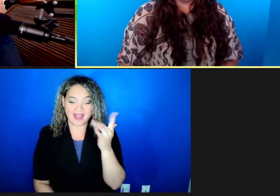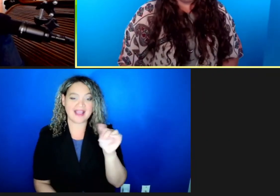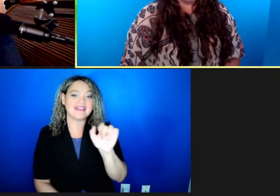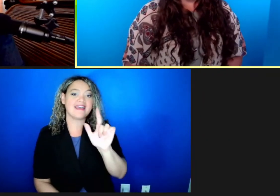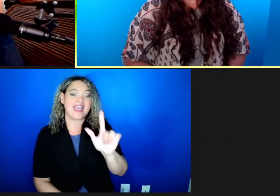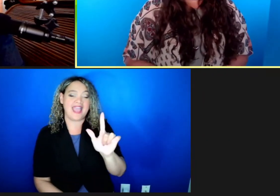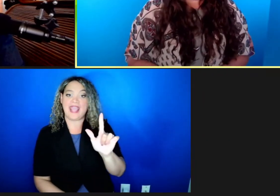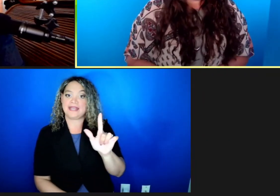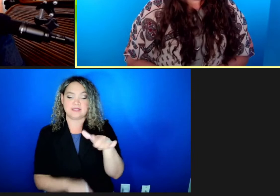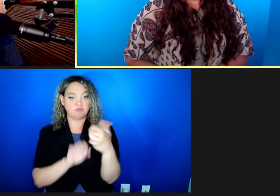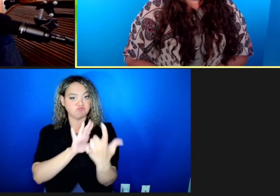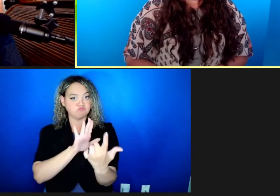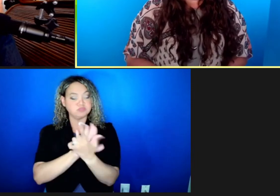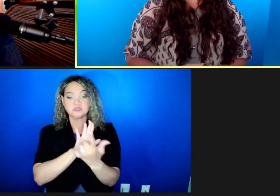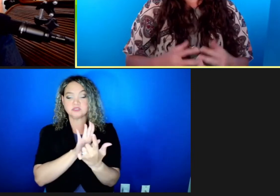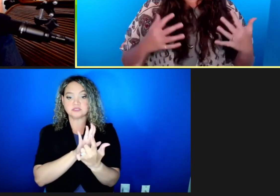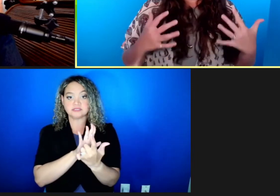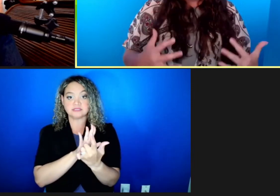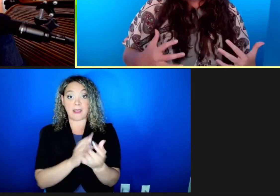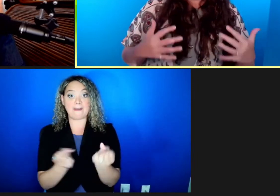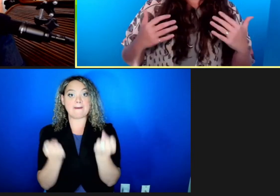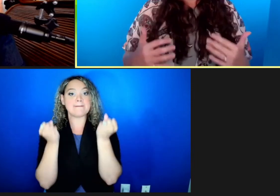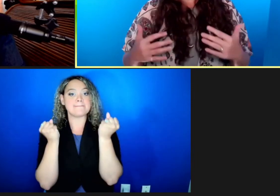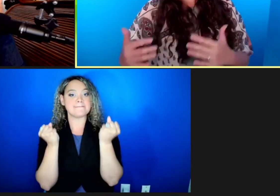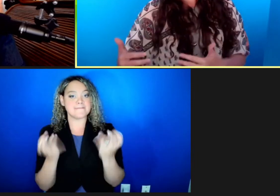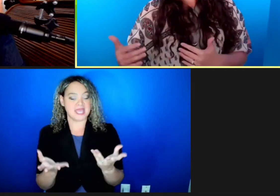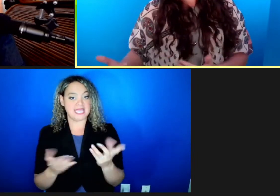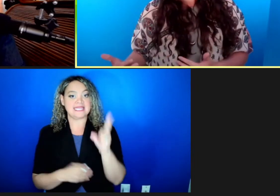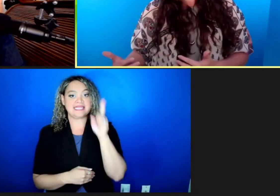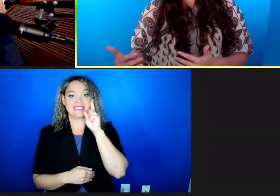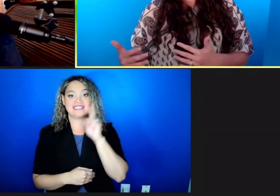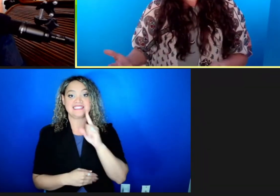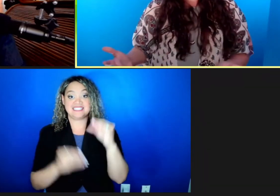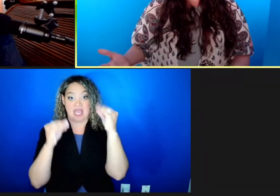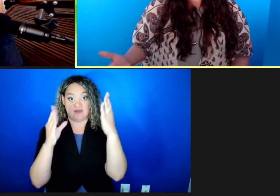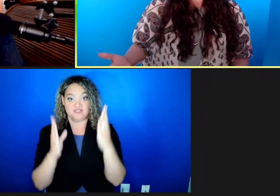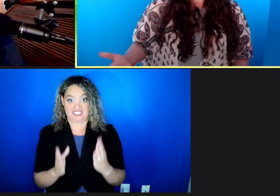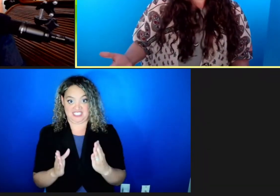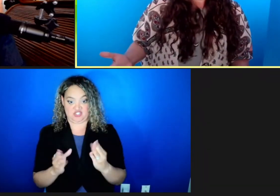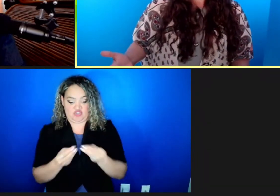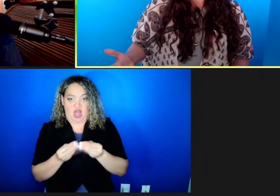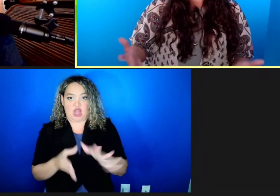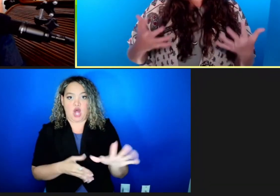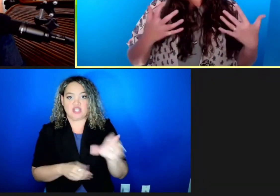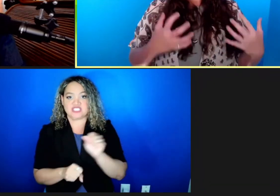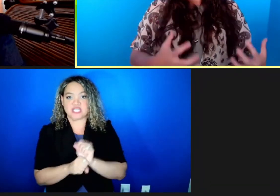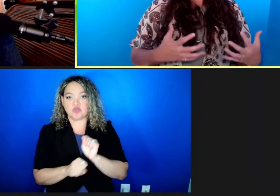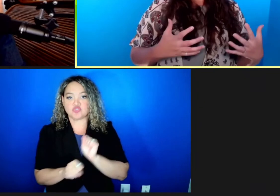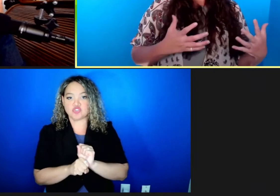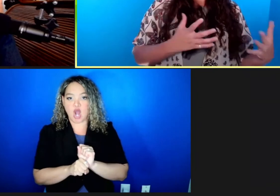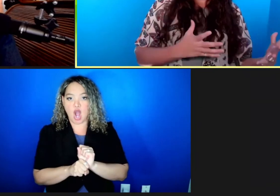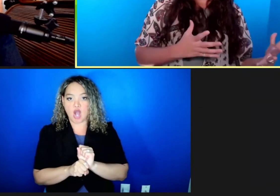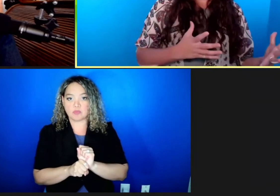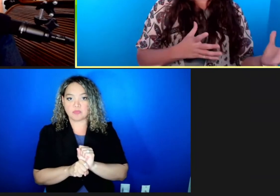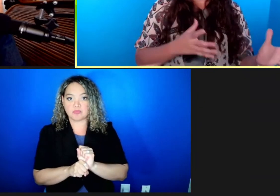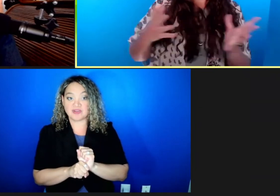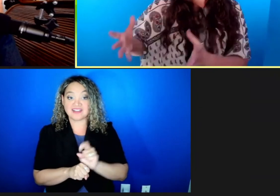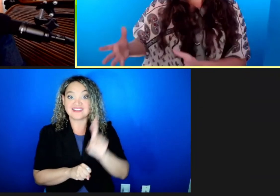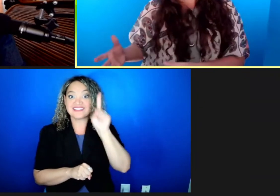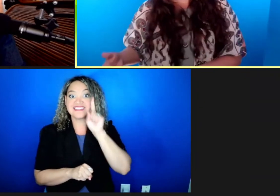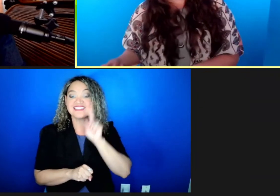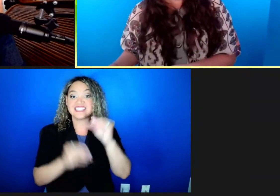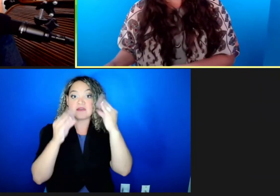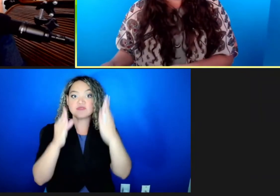was outlawed, a lot of the deaf teachers of the deaf lost their jobs because those deaf teachers could